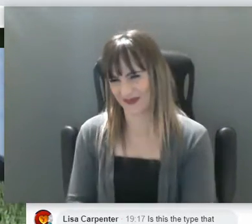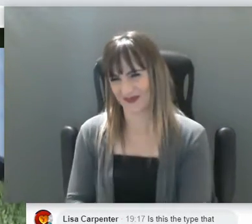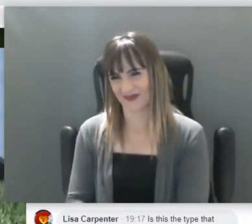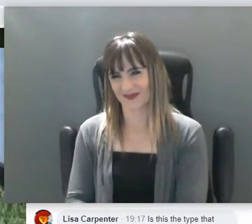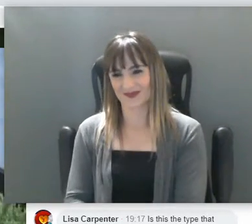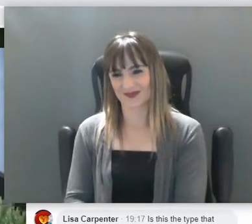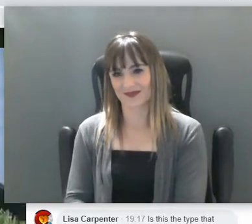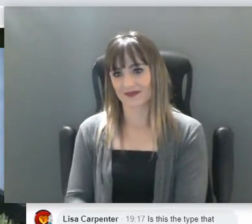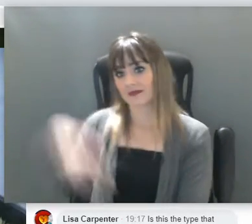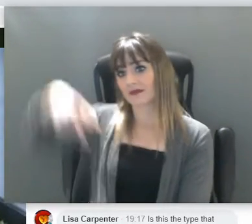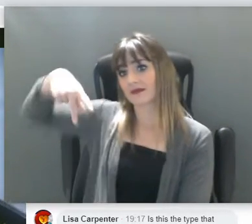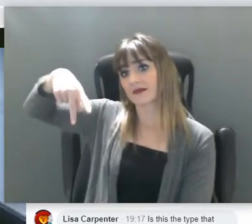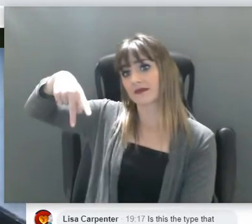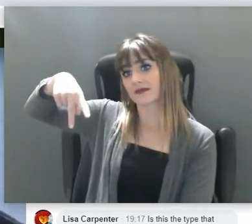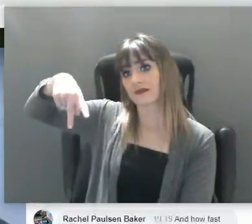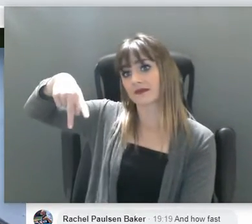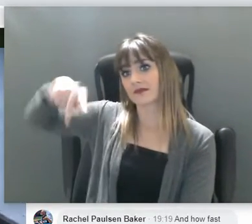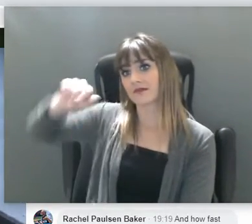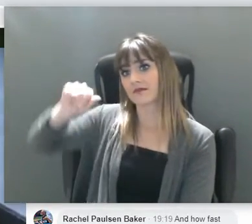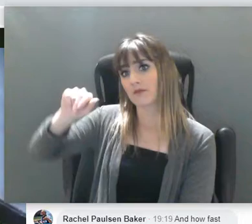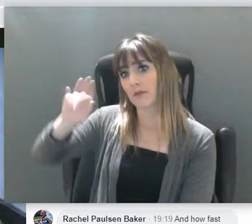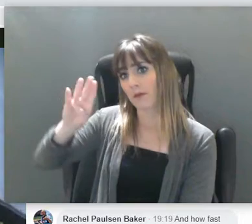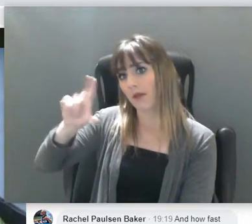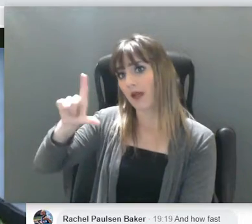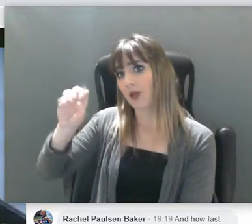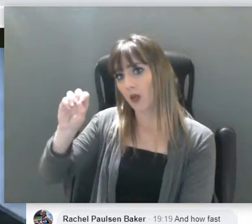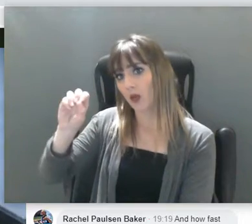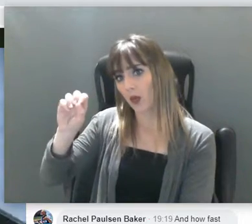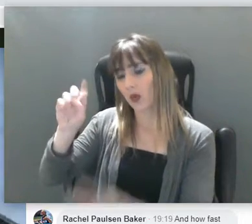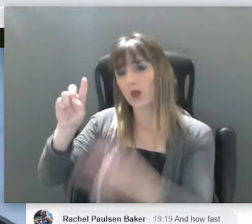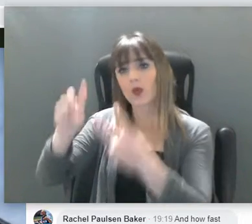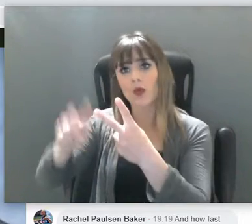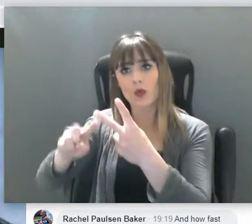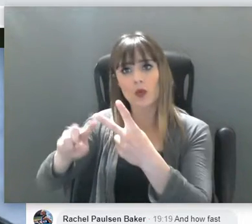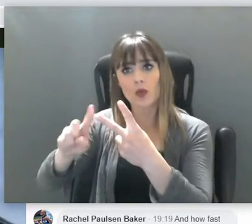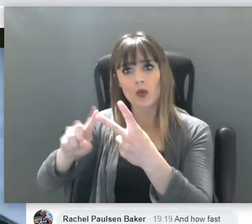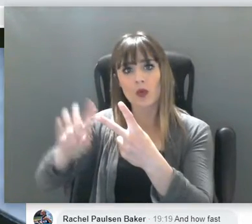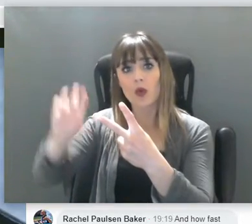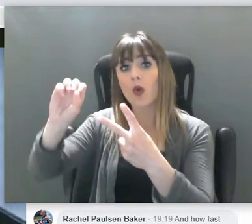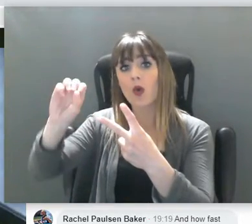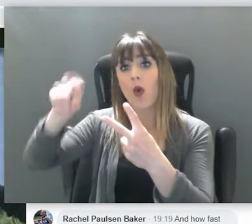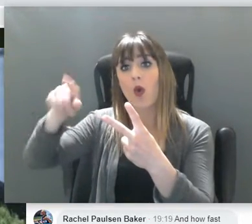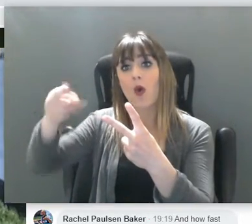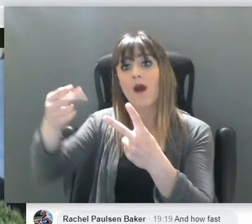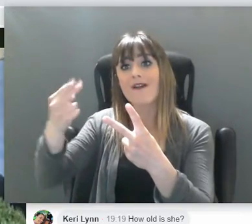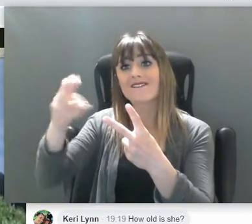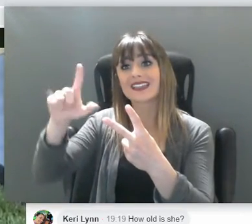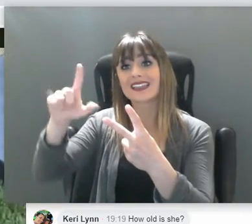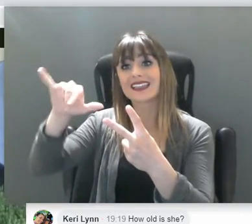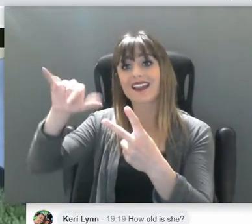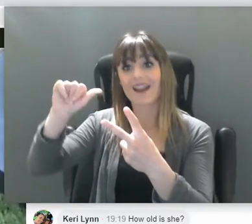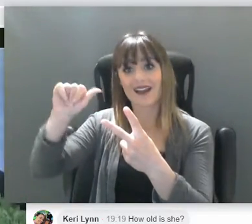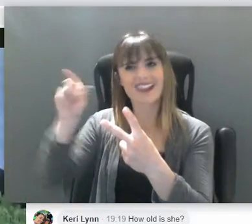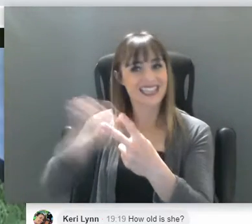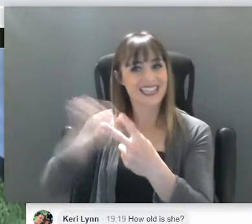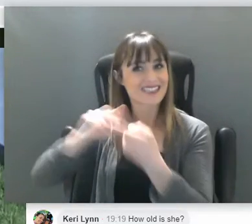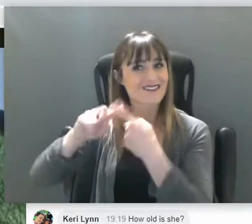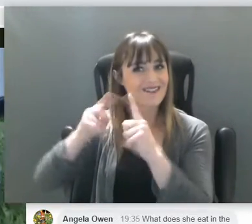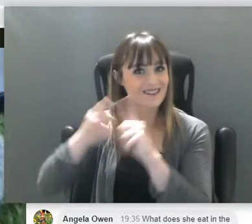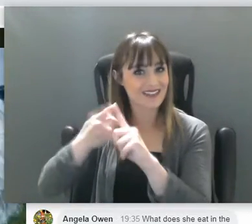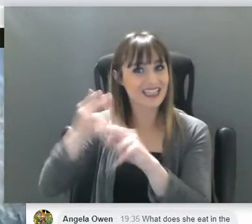Pablo, we had Ophelia. Now, Ophelia has an opossum friend, yep. Olive. Olive's here as well.